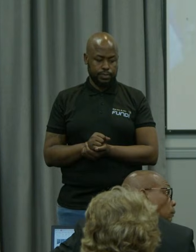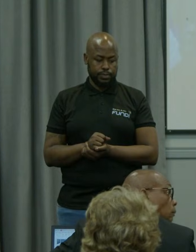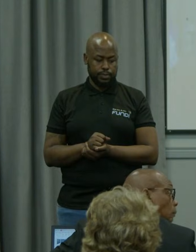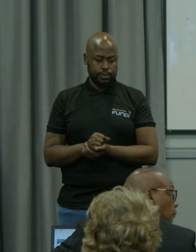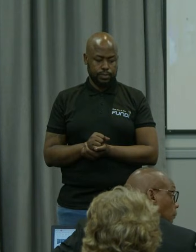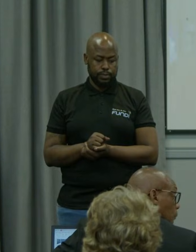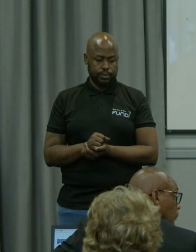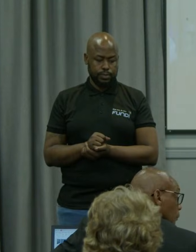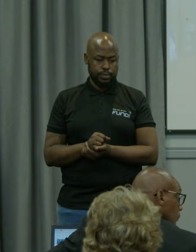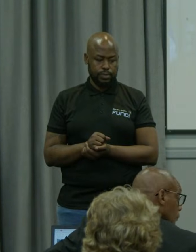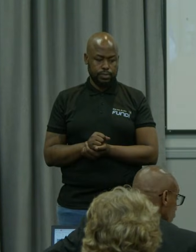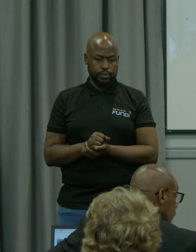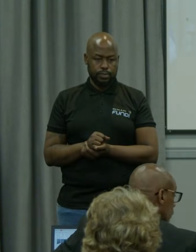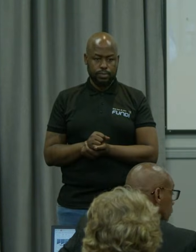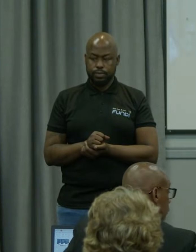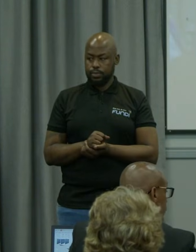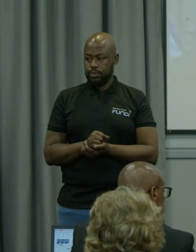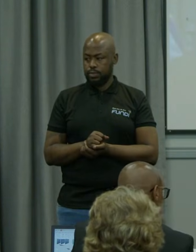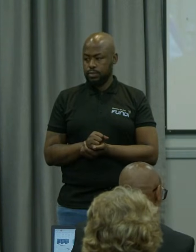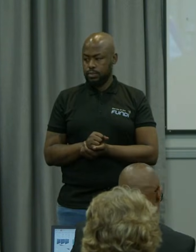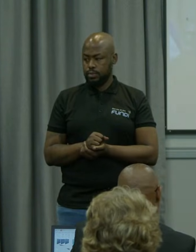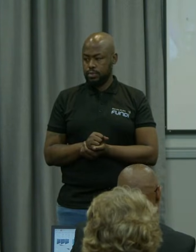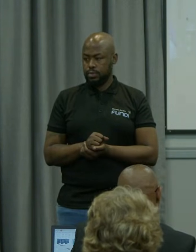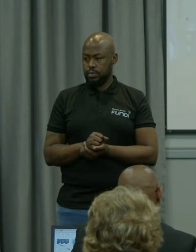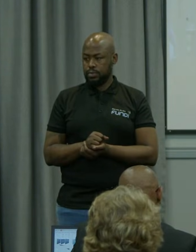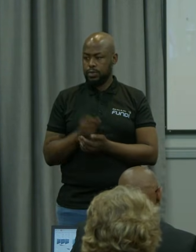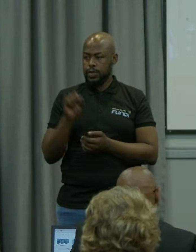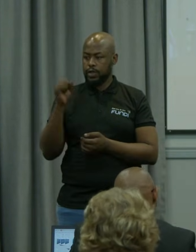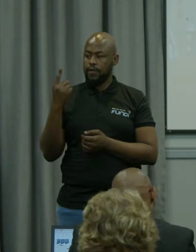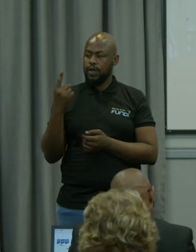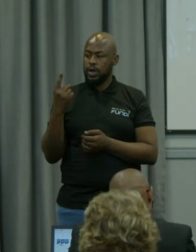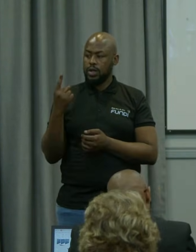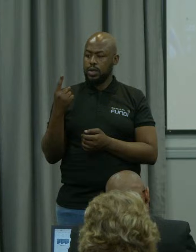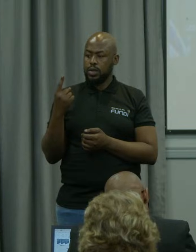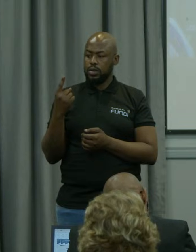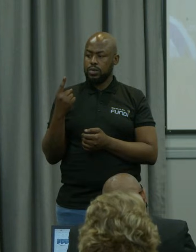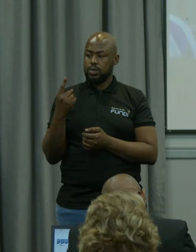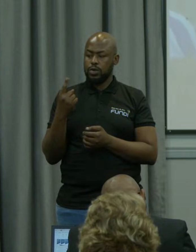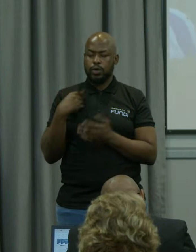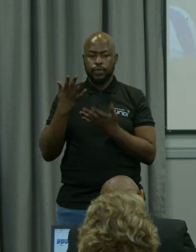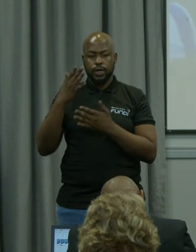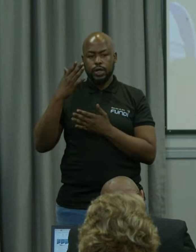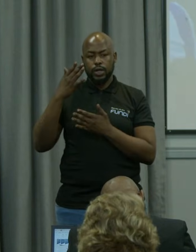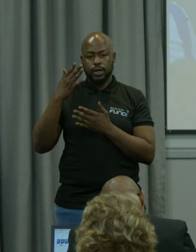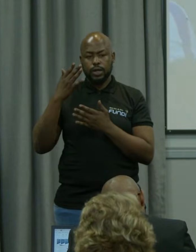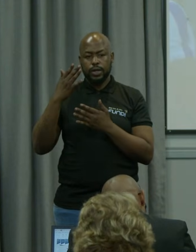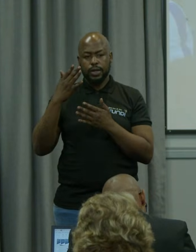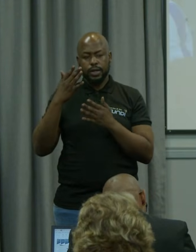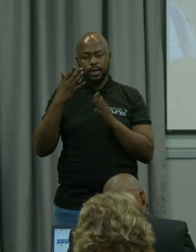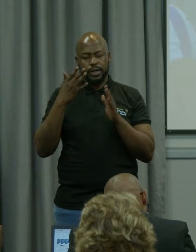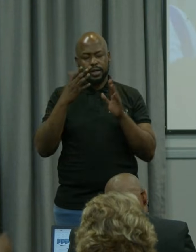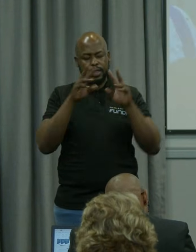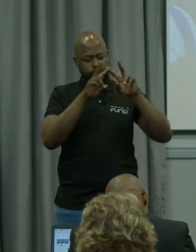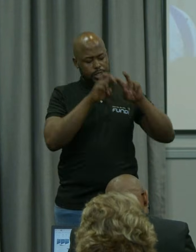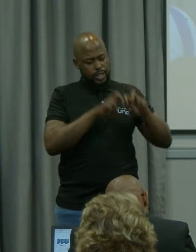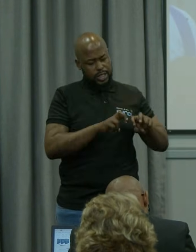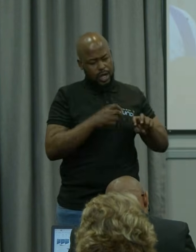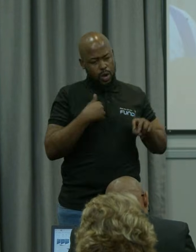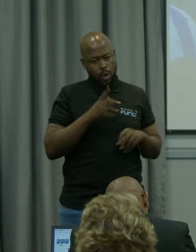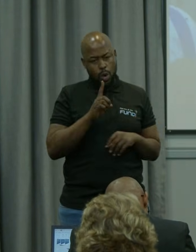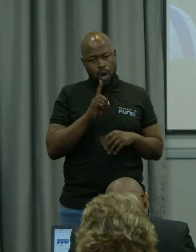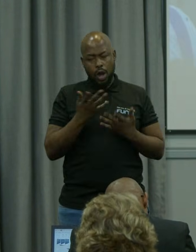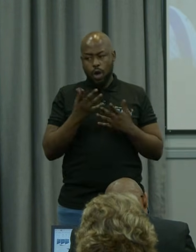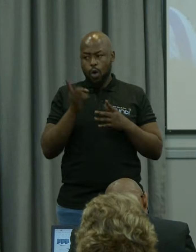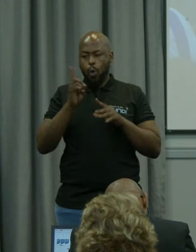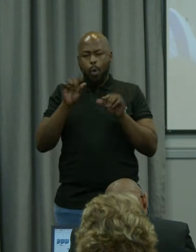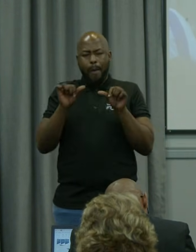Thank you, Chair. I think I've got 3 issues. The first one relates to the screening. I just want to check what